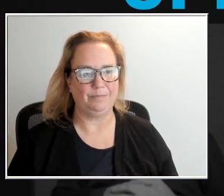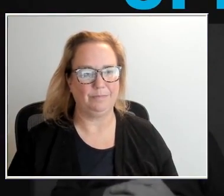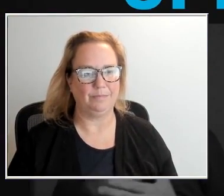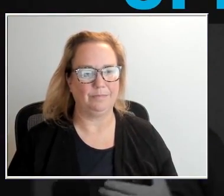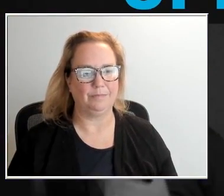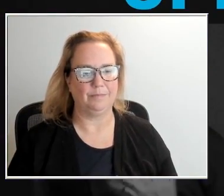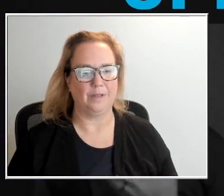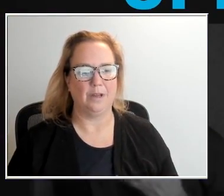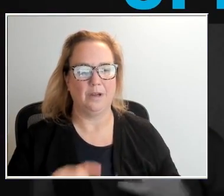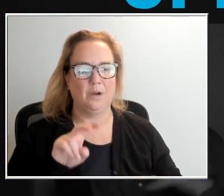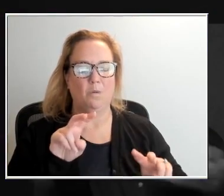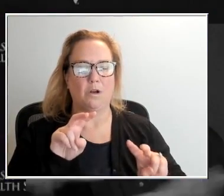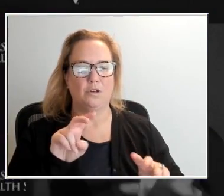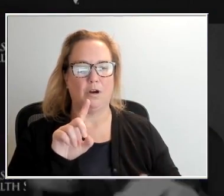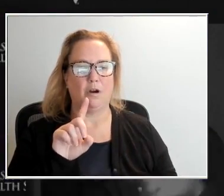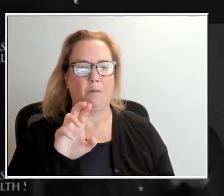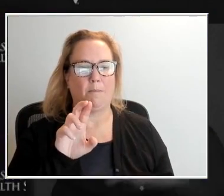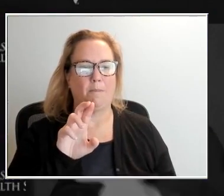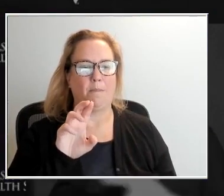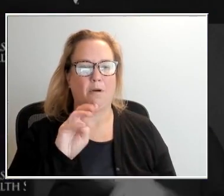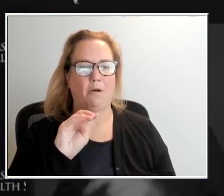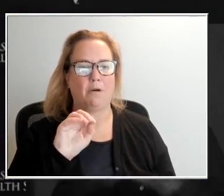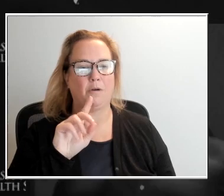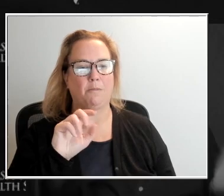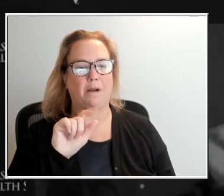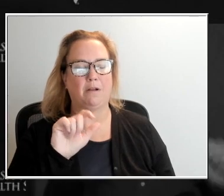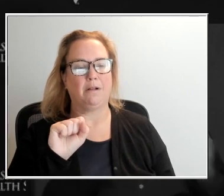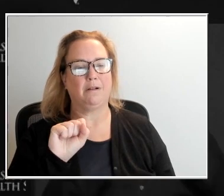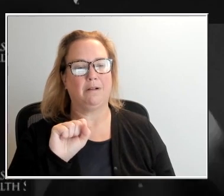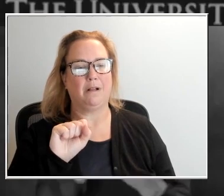Subscribe to our morning medical update and Open Mics